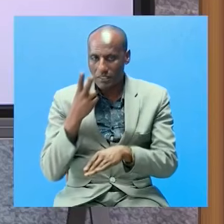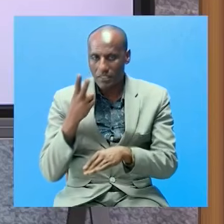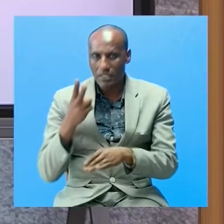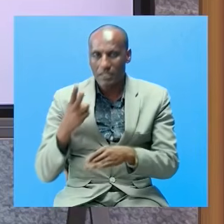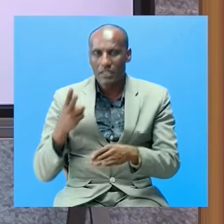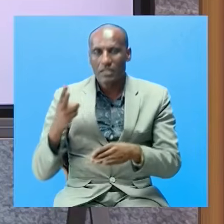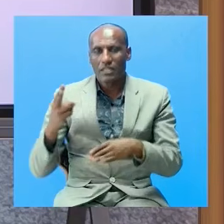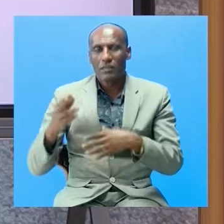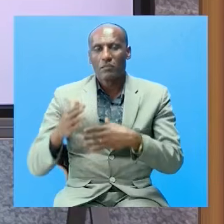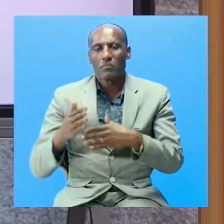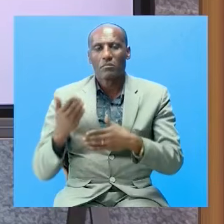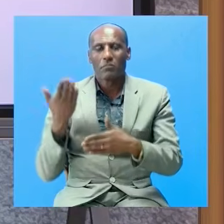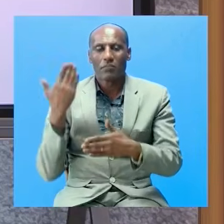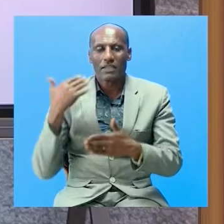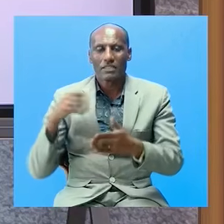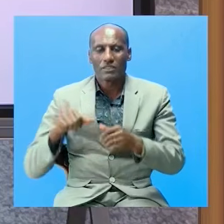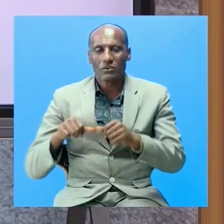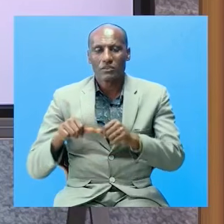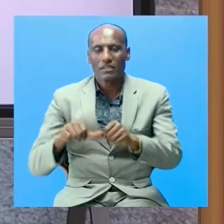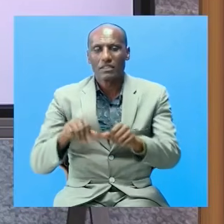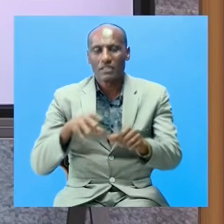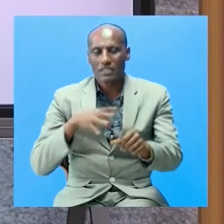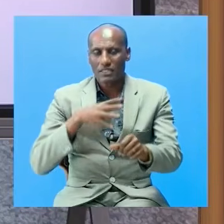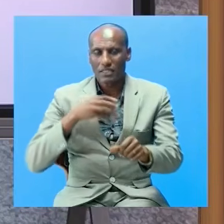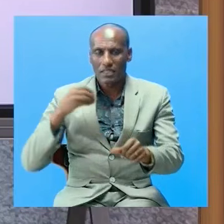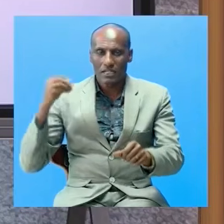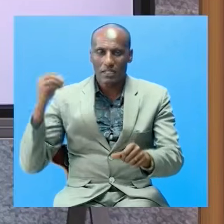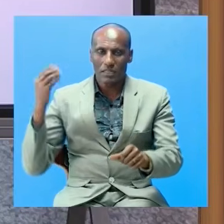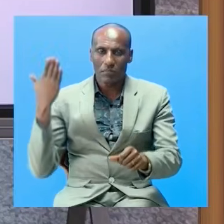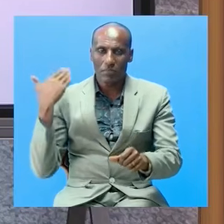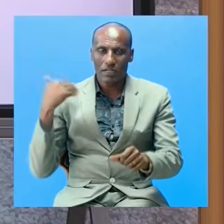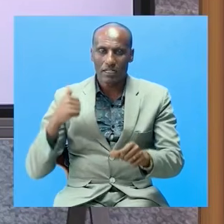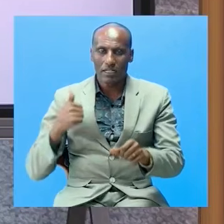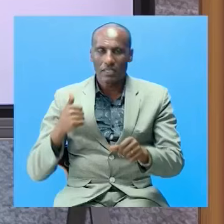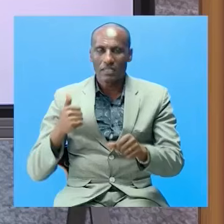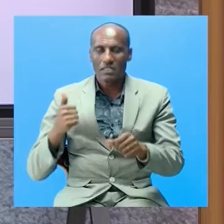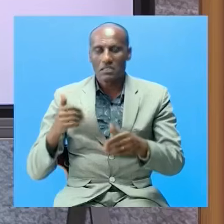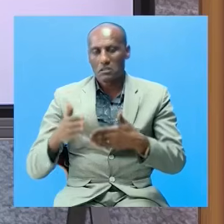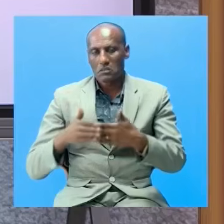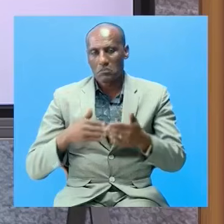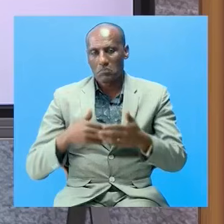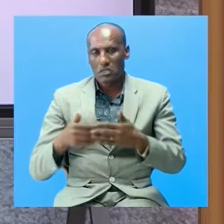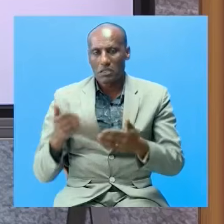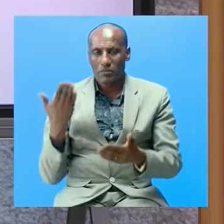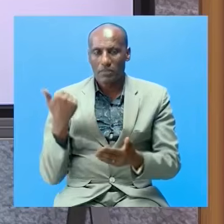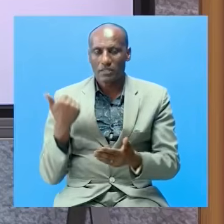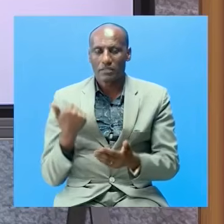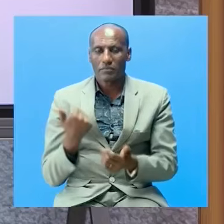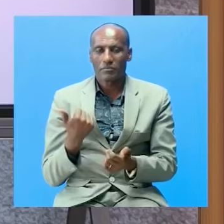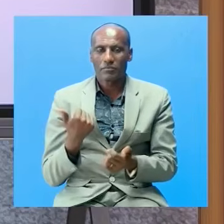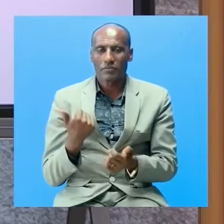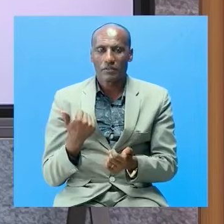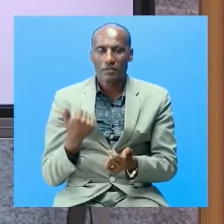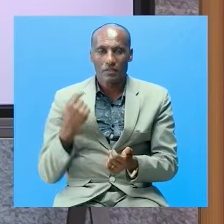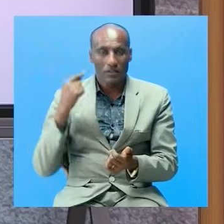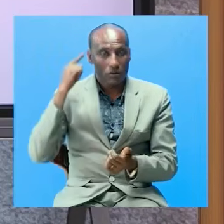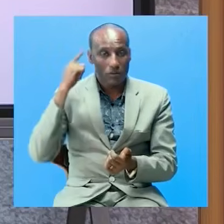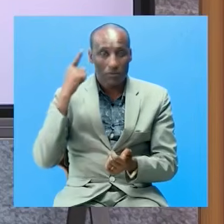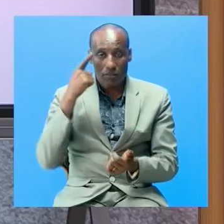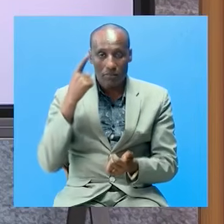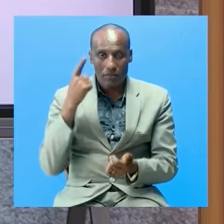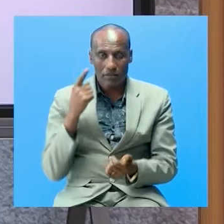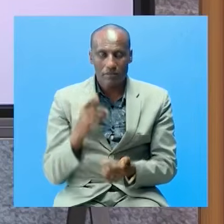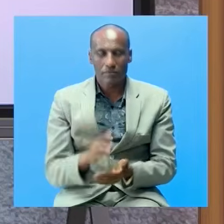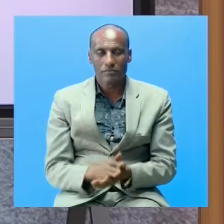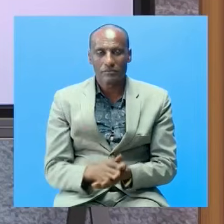been? Last week, we have seen about past continuous and simple past, and we learned how to